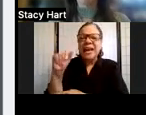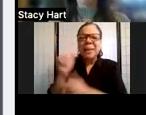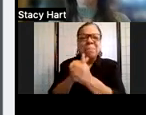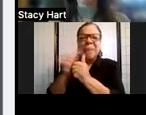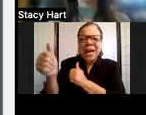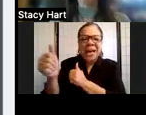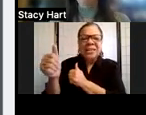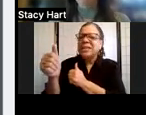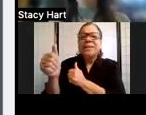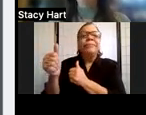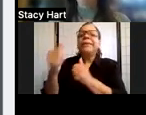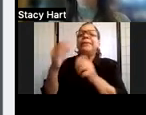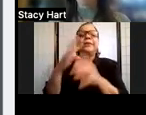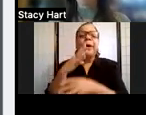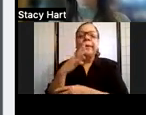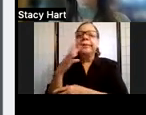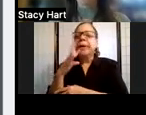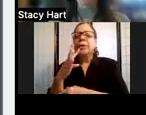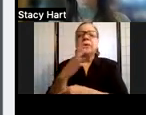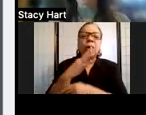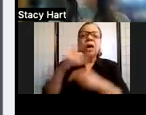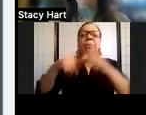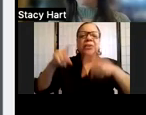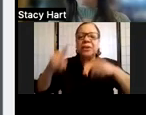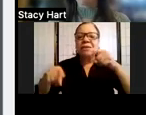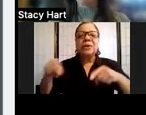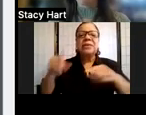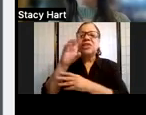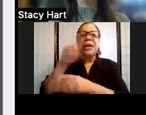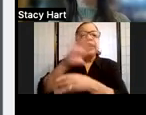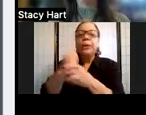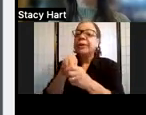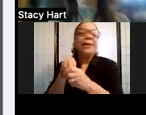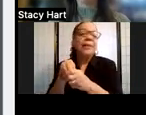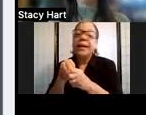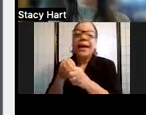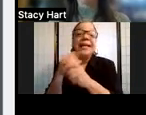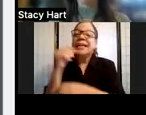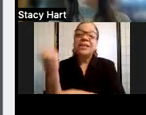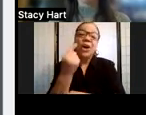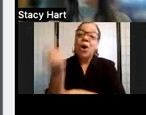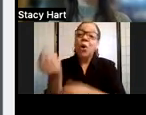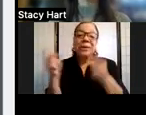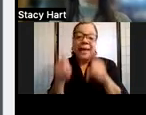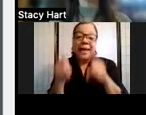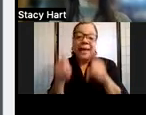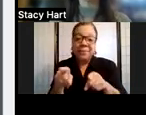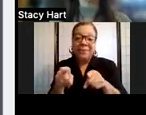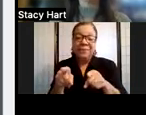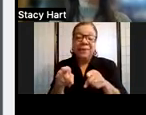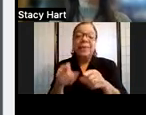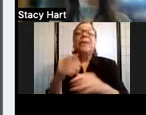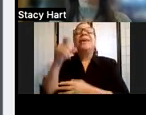of conversations about diversity, education, and inclusion are no longer just nice to have, but really are